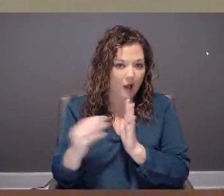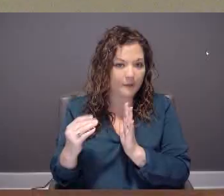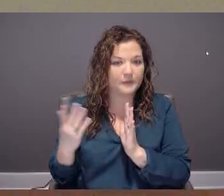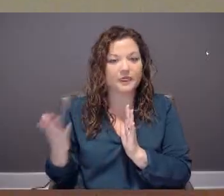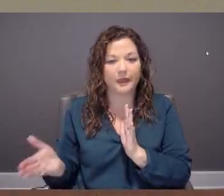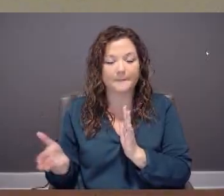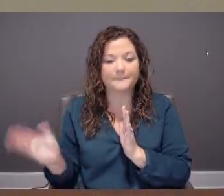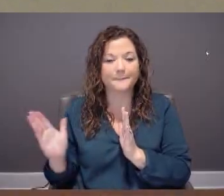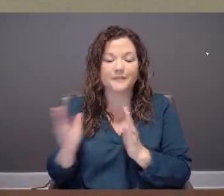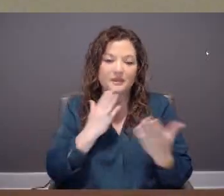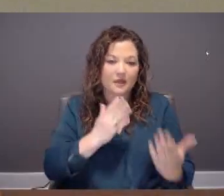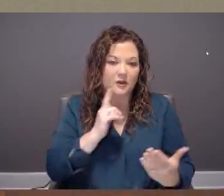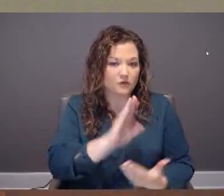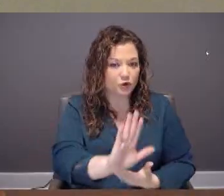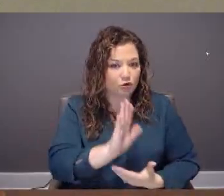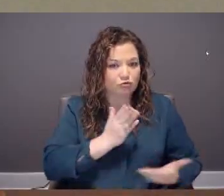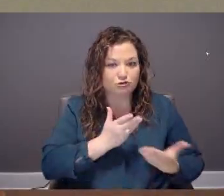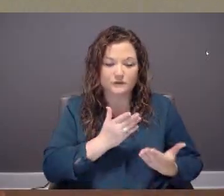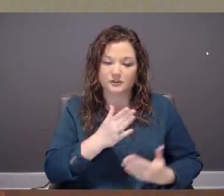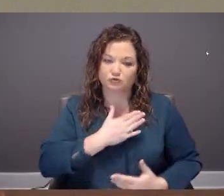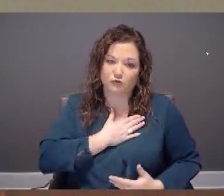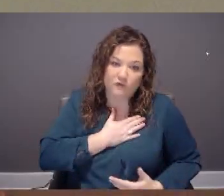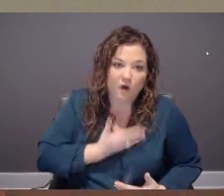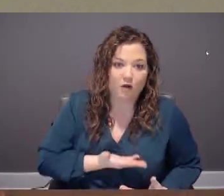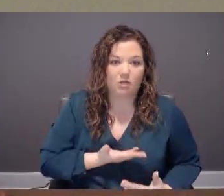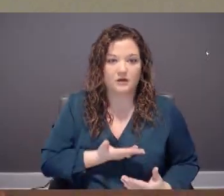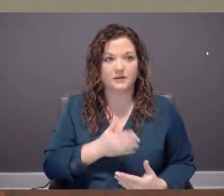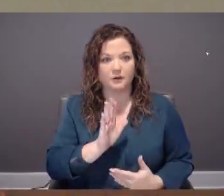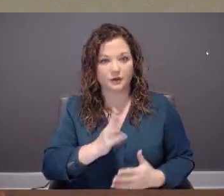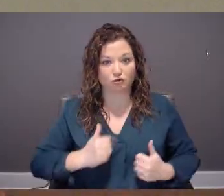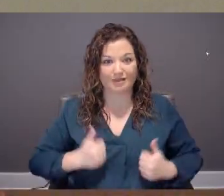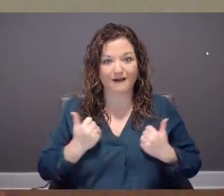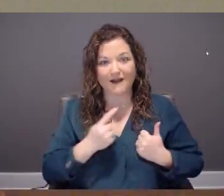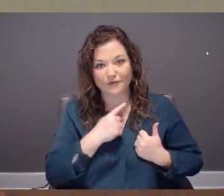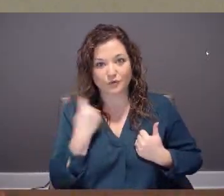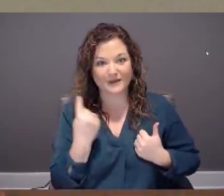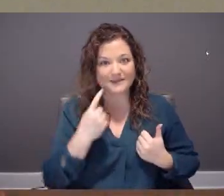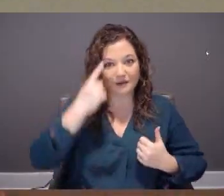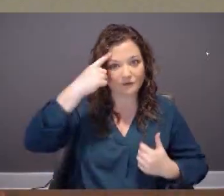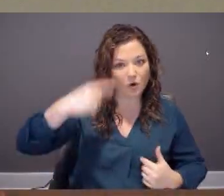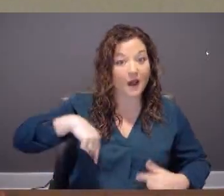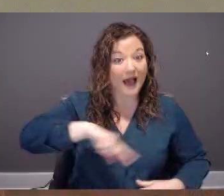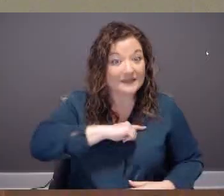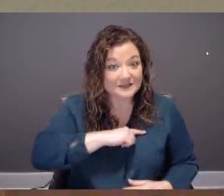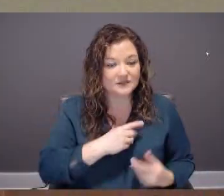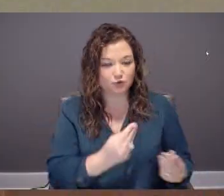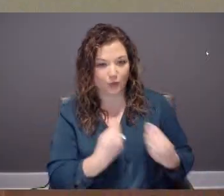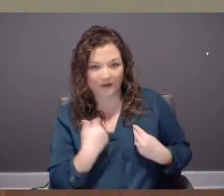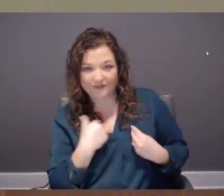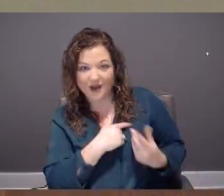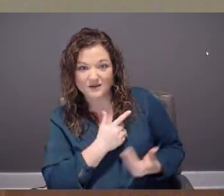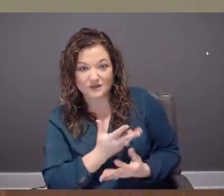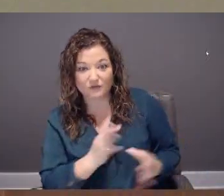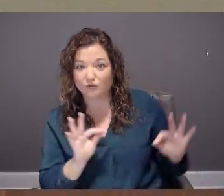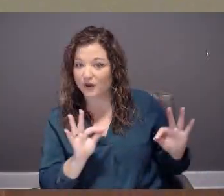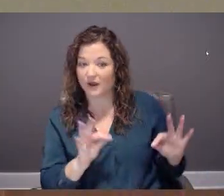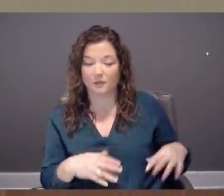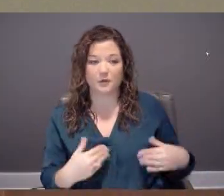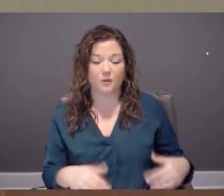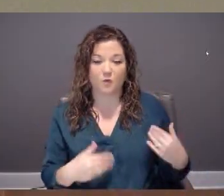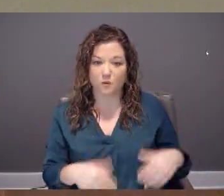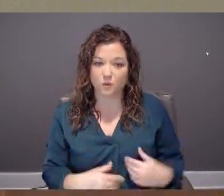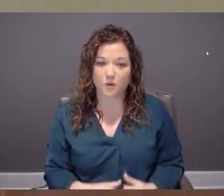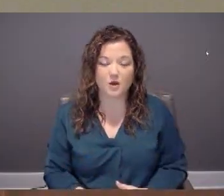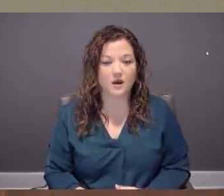You voluntarily put your lives on the line for our freedoms. We wouldn't be here today in this little city